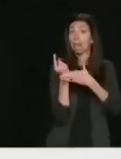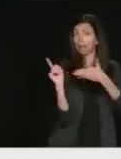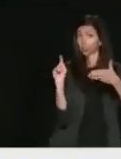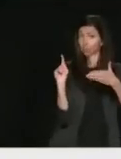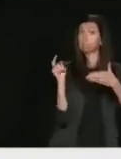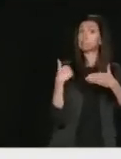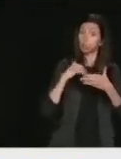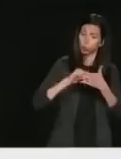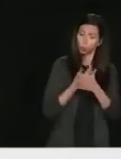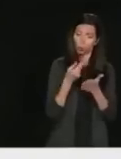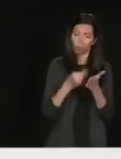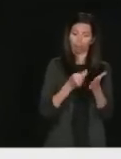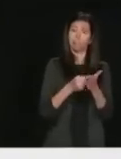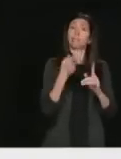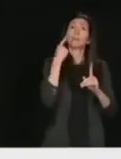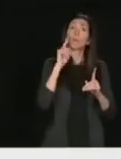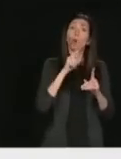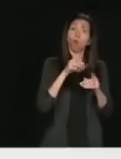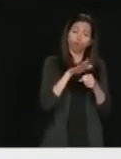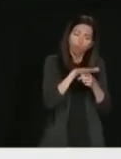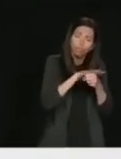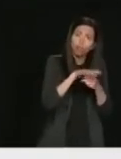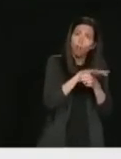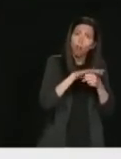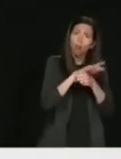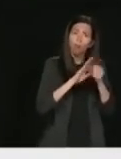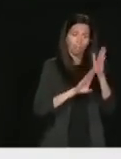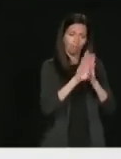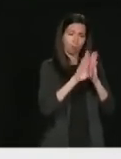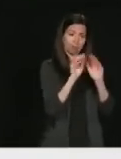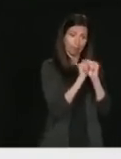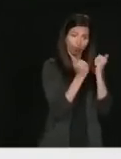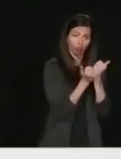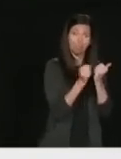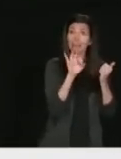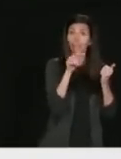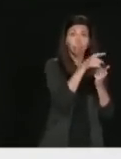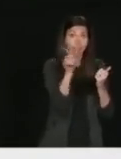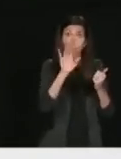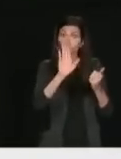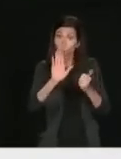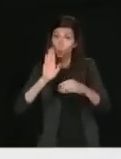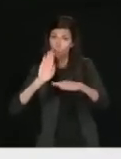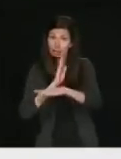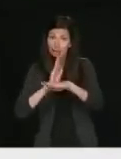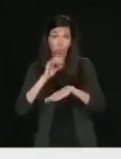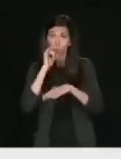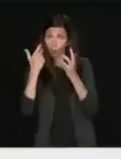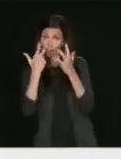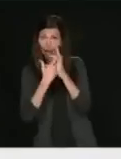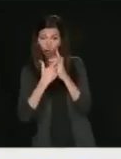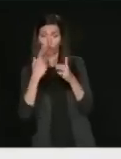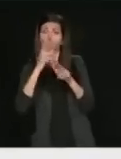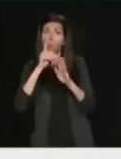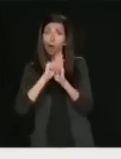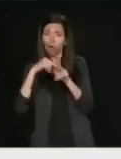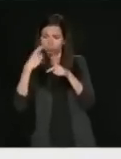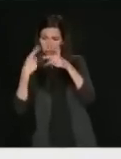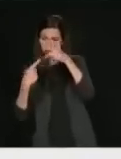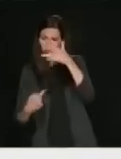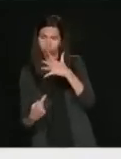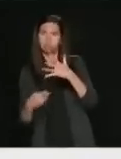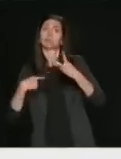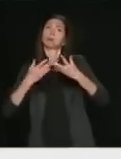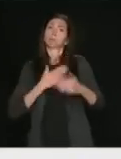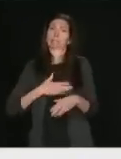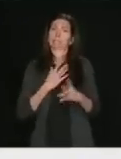agencies too, which you can always contact if you still don't meet these expanded criteria.